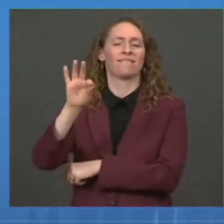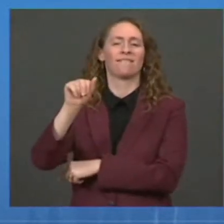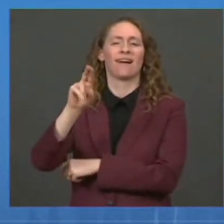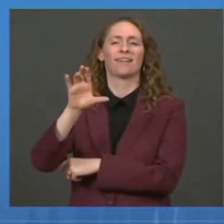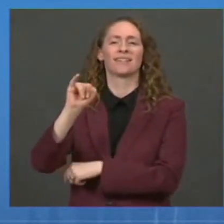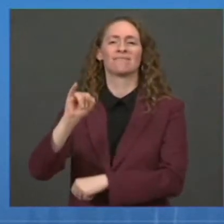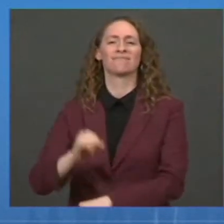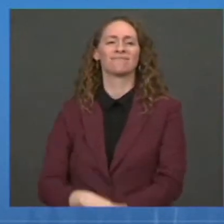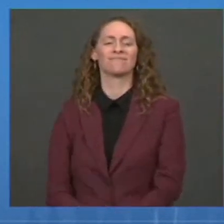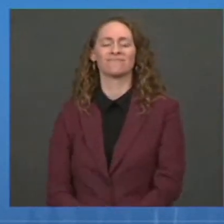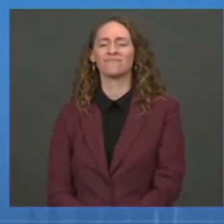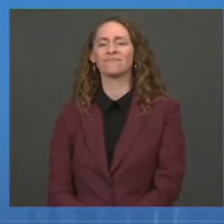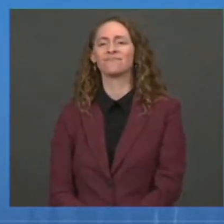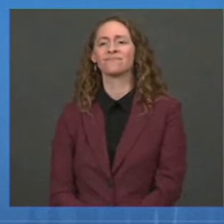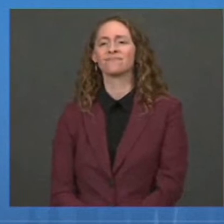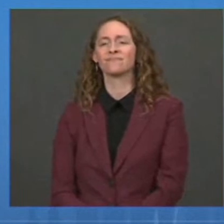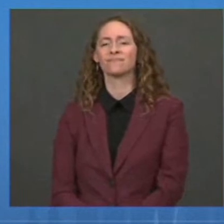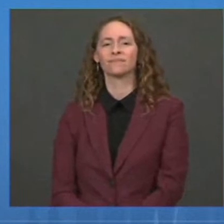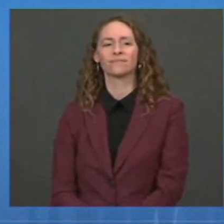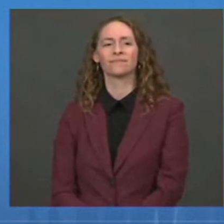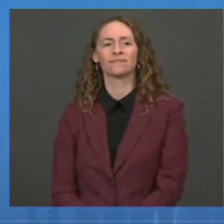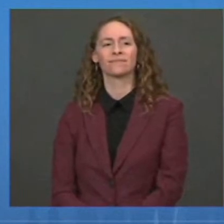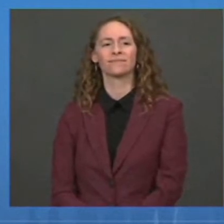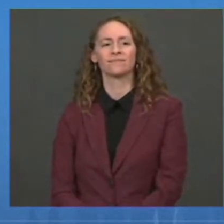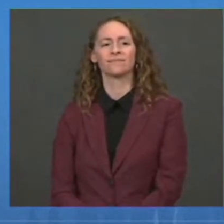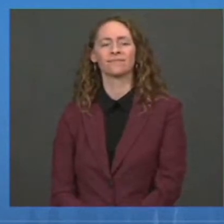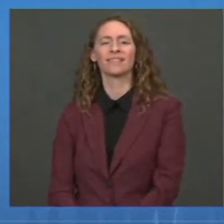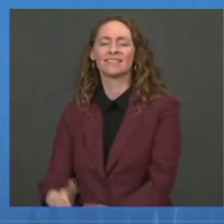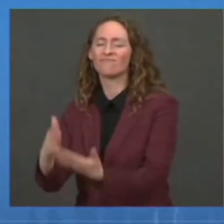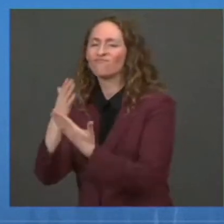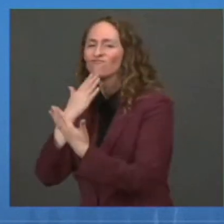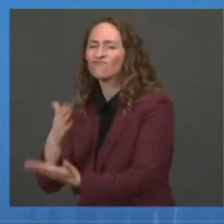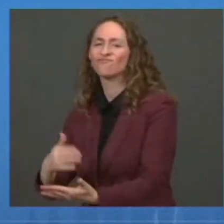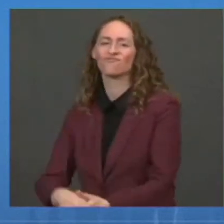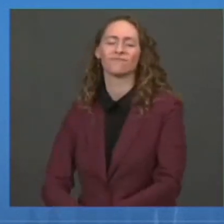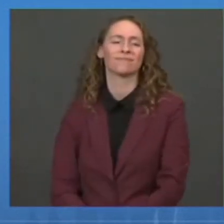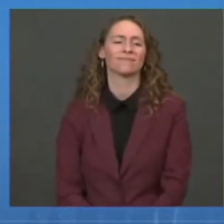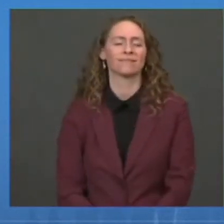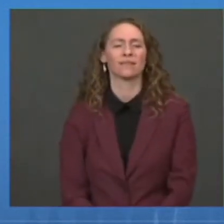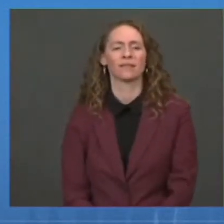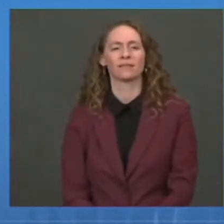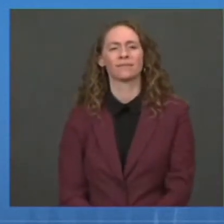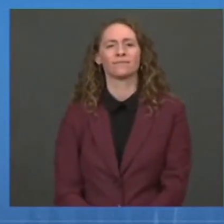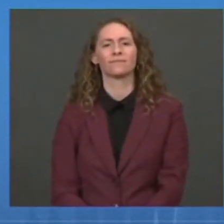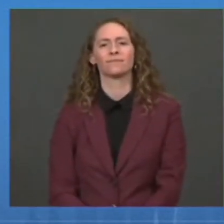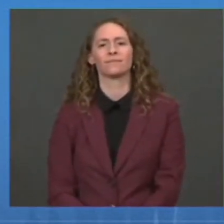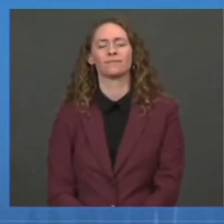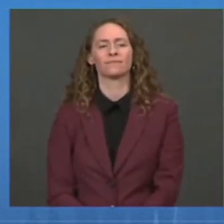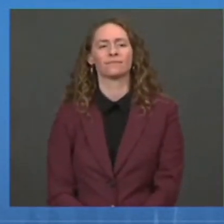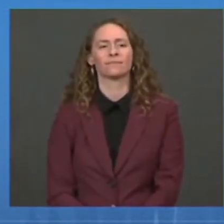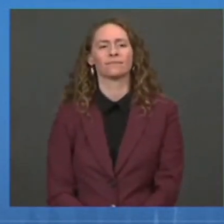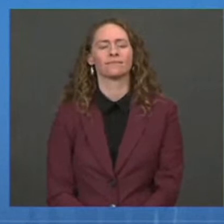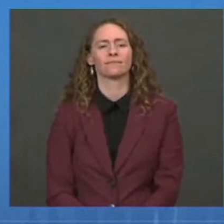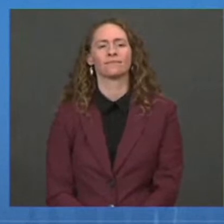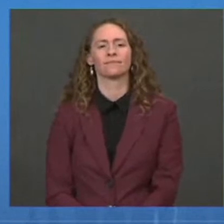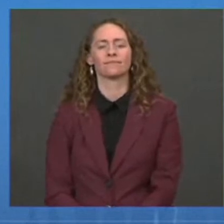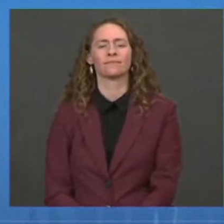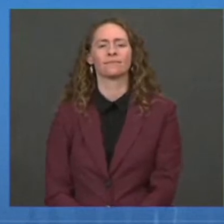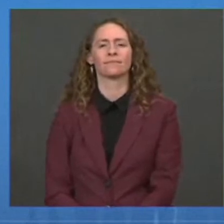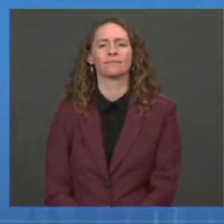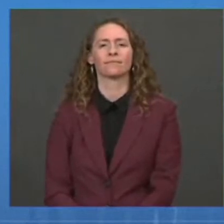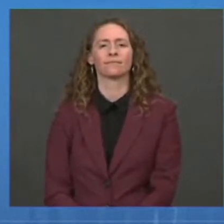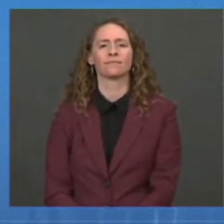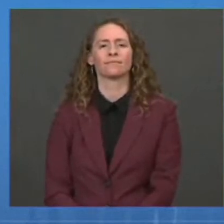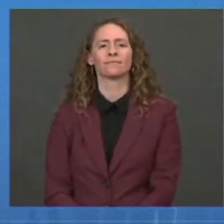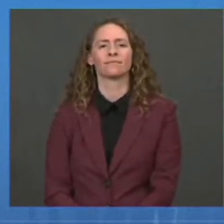Dr. Walensky. What I'd like to do now is to spend a short amount of time on discussing the potential role of our